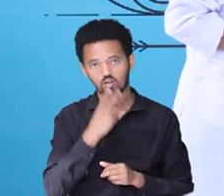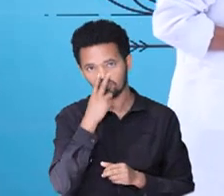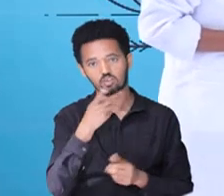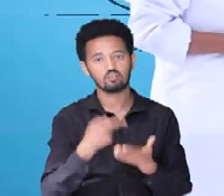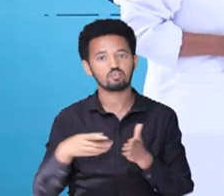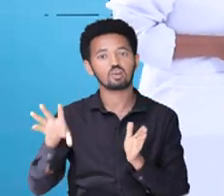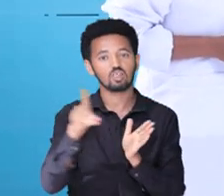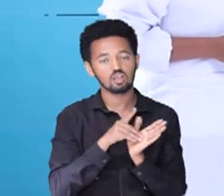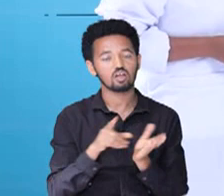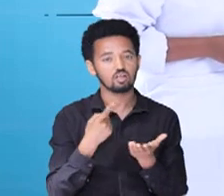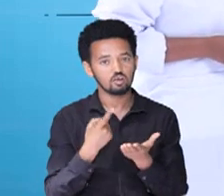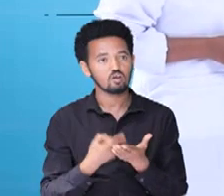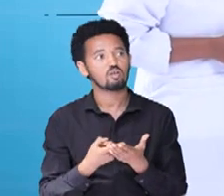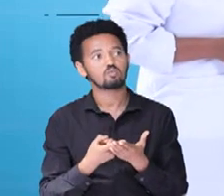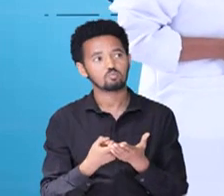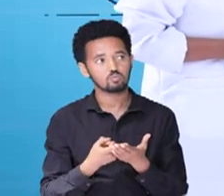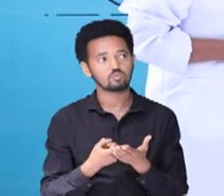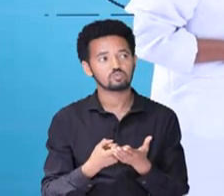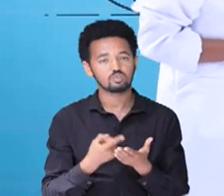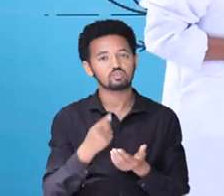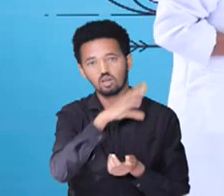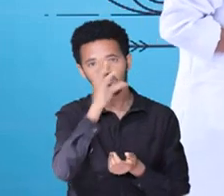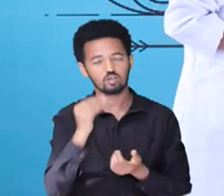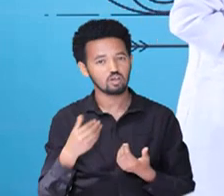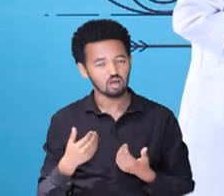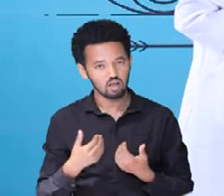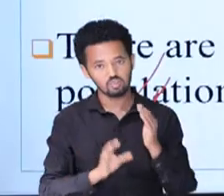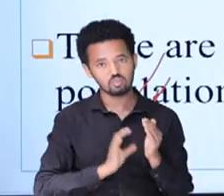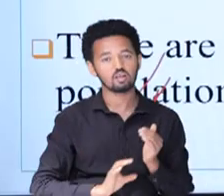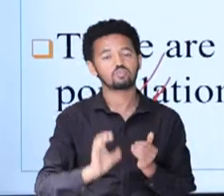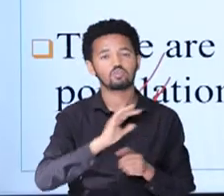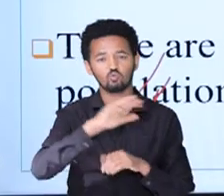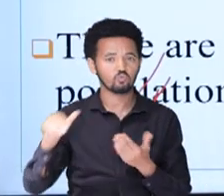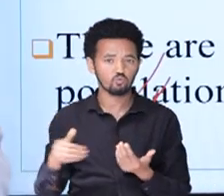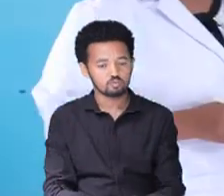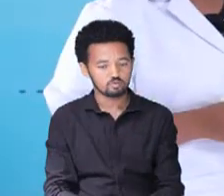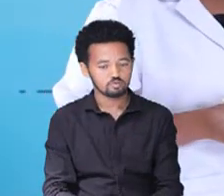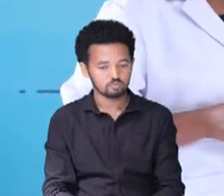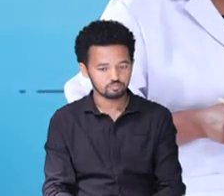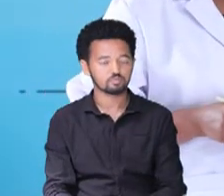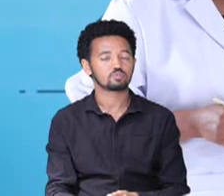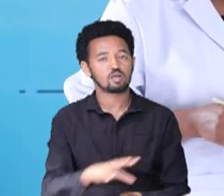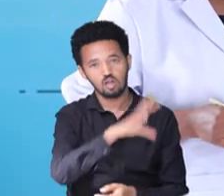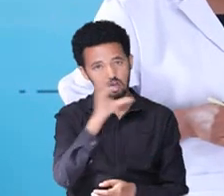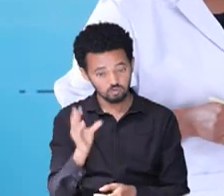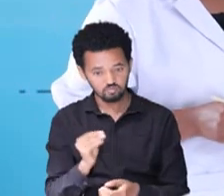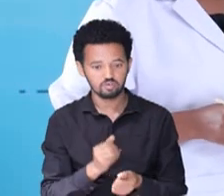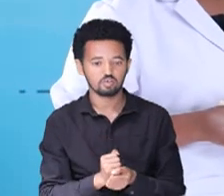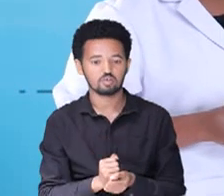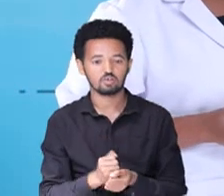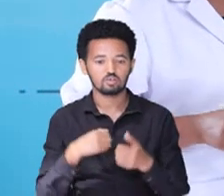data. Almost all regions of Africa has high total fertility rate. African distribution